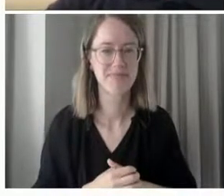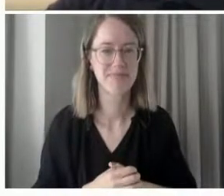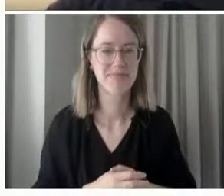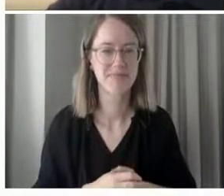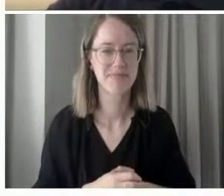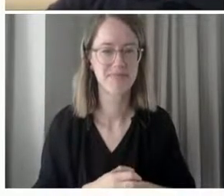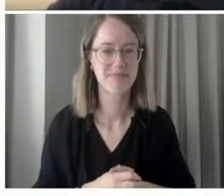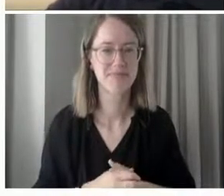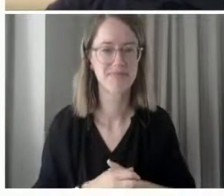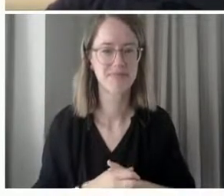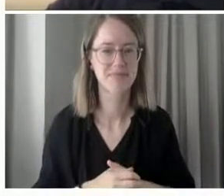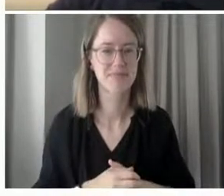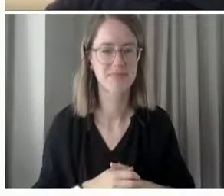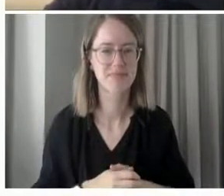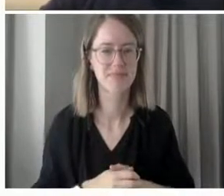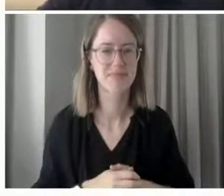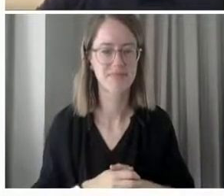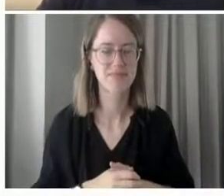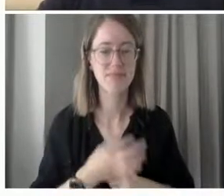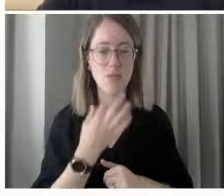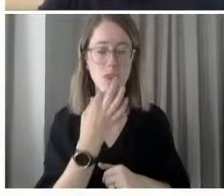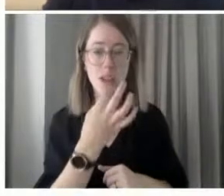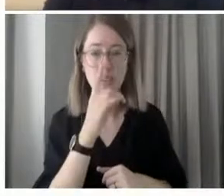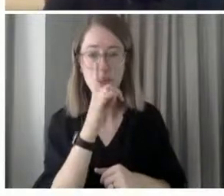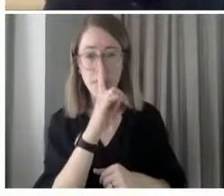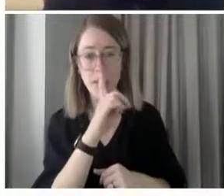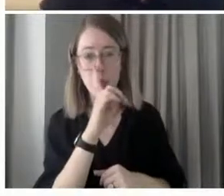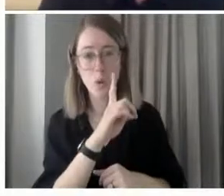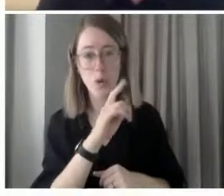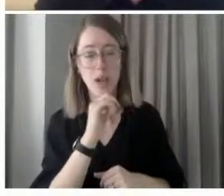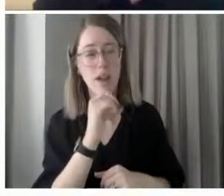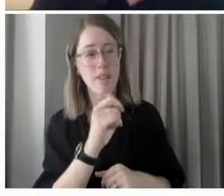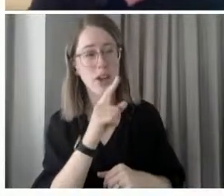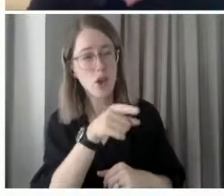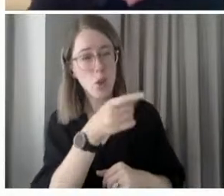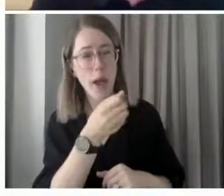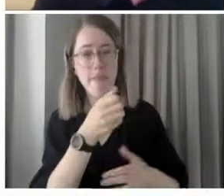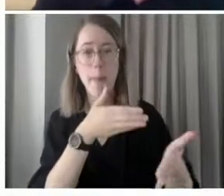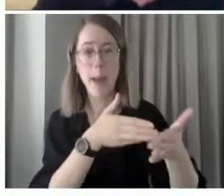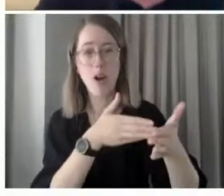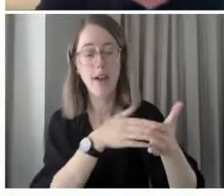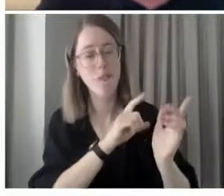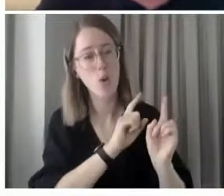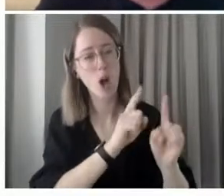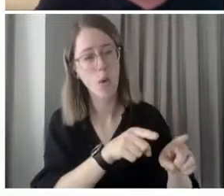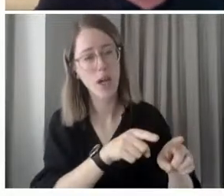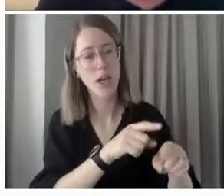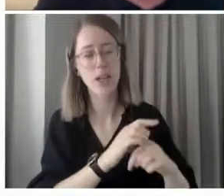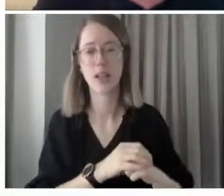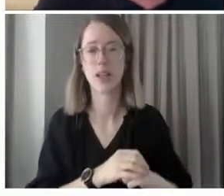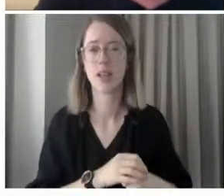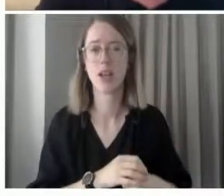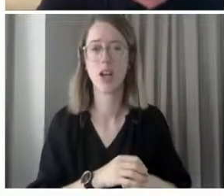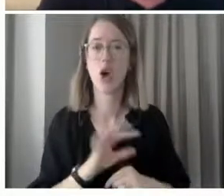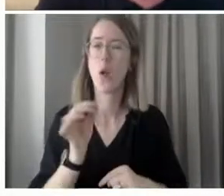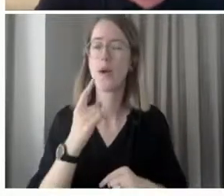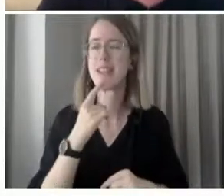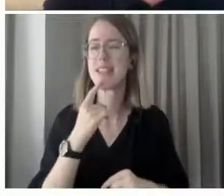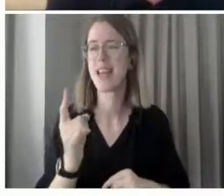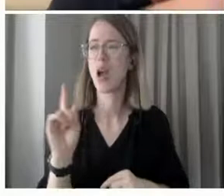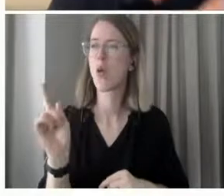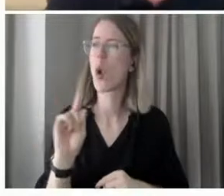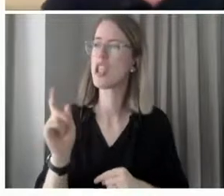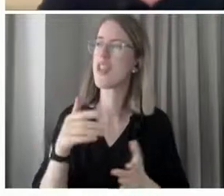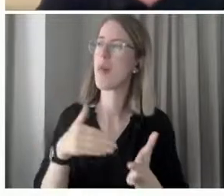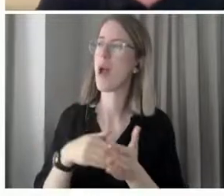we asked people if they'd been, if there's any barriers to attending. Now, we didn't just say, oh, what are the barriers to